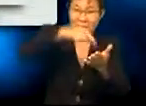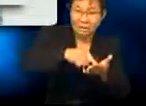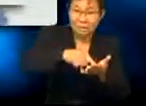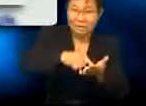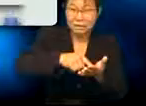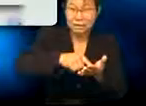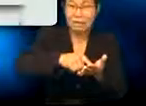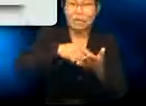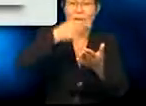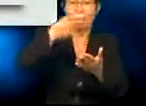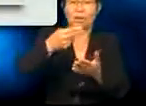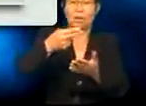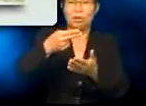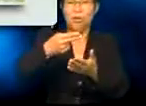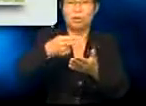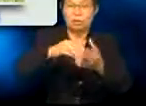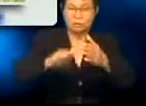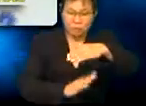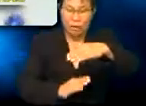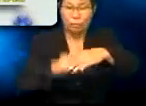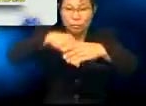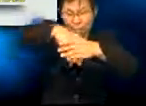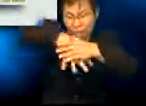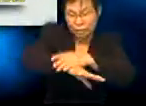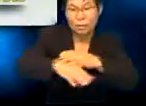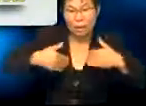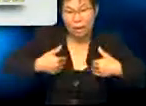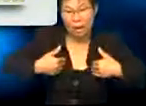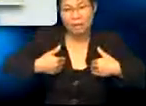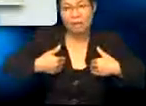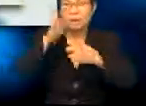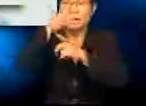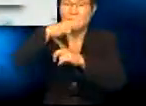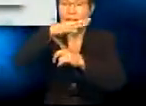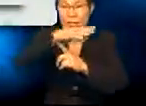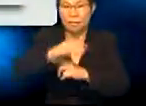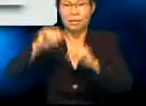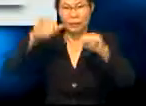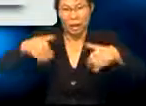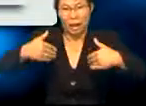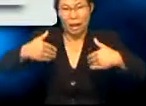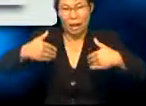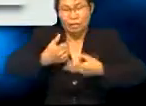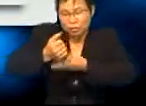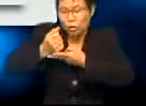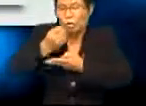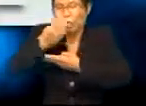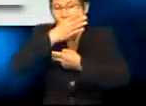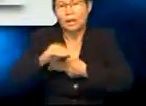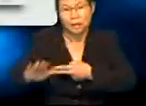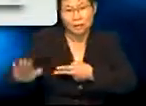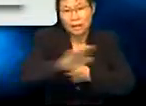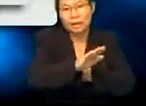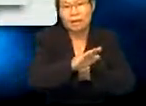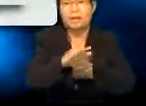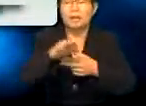These are horizontal underground stems which possess scale leaves and buds. They contain stored food and they